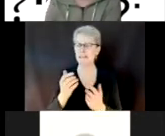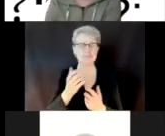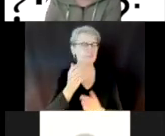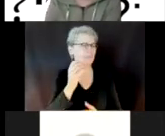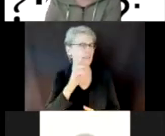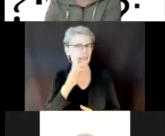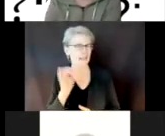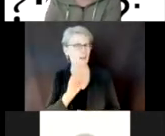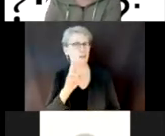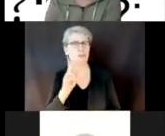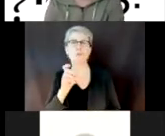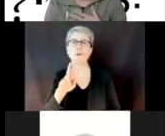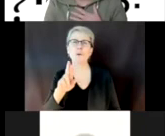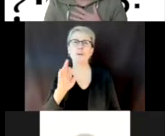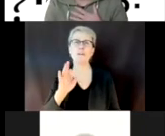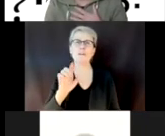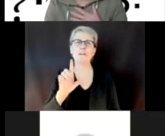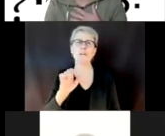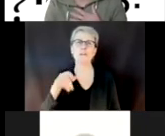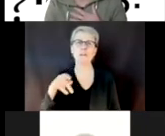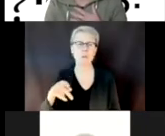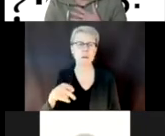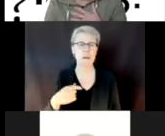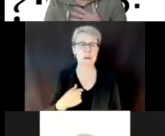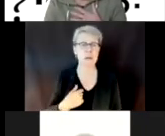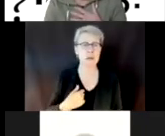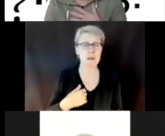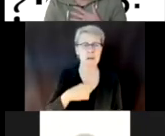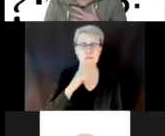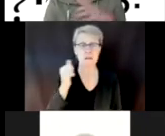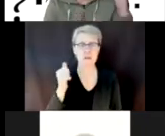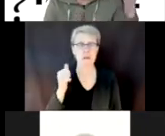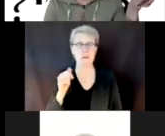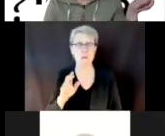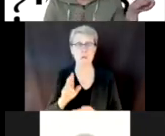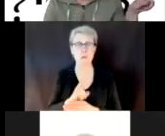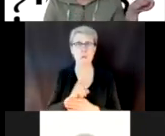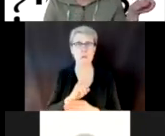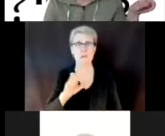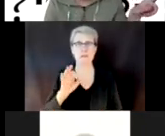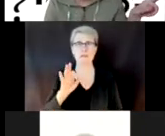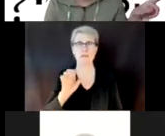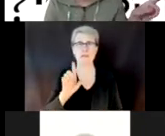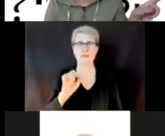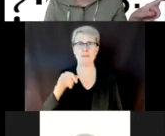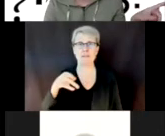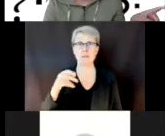so. I haven't been on Flipbook, but both my parents are addicted to them. So I can tell you right now, that's a demographic